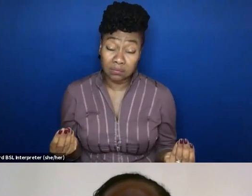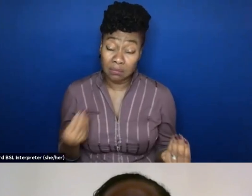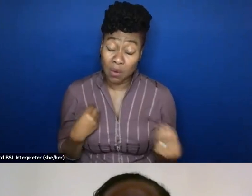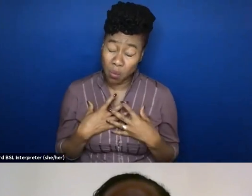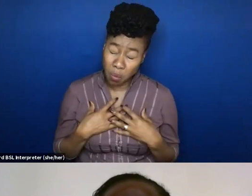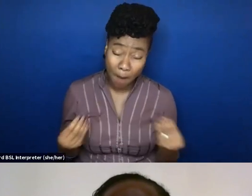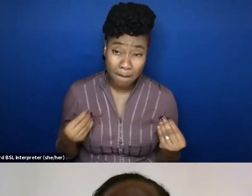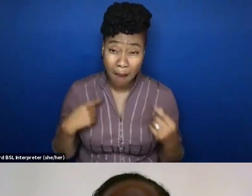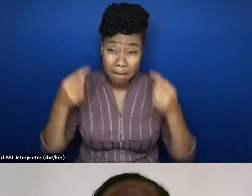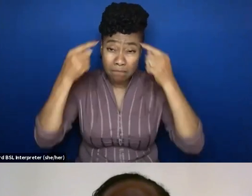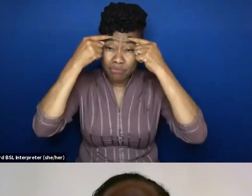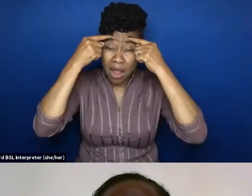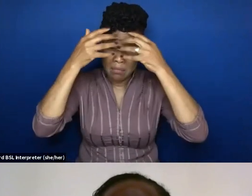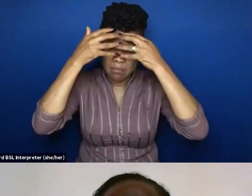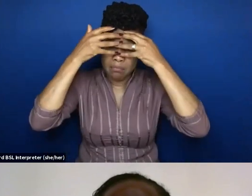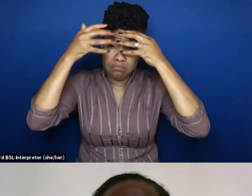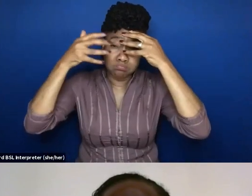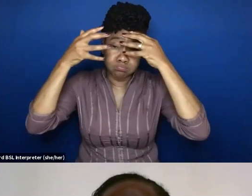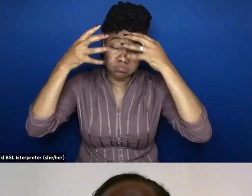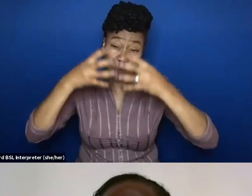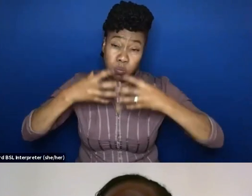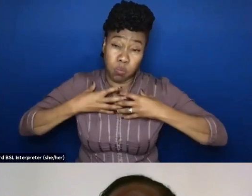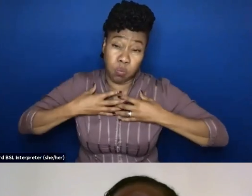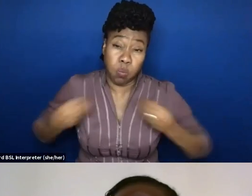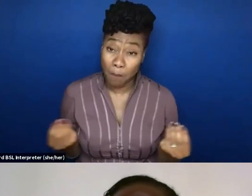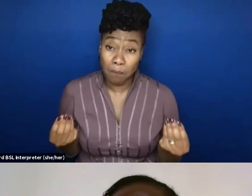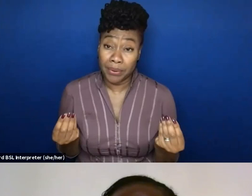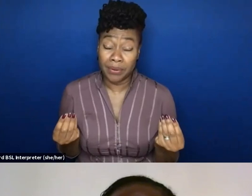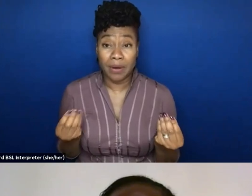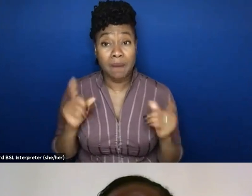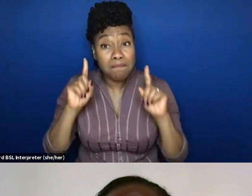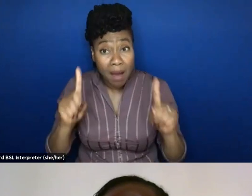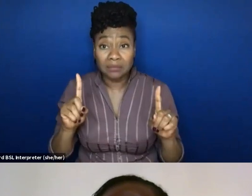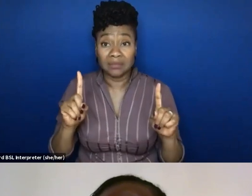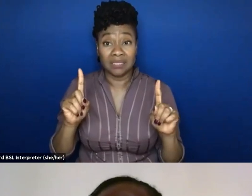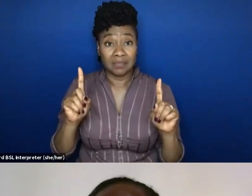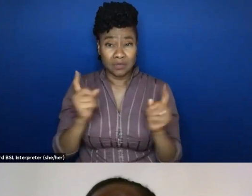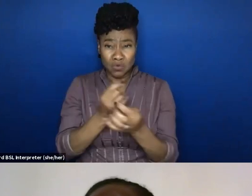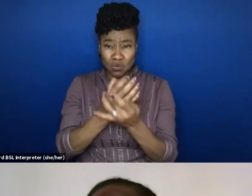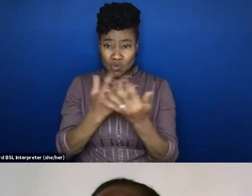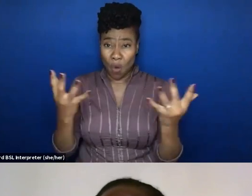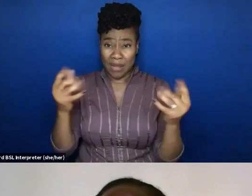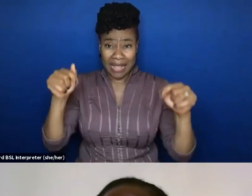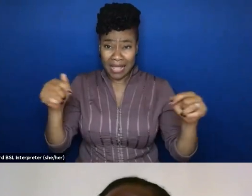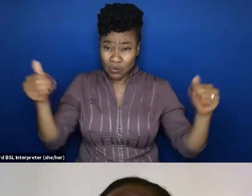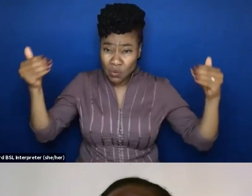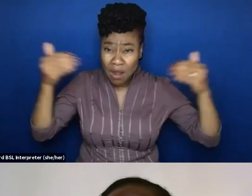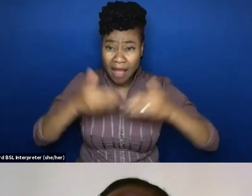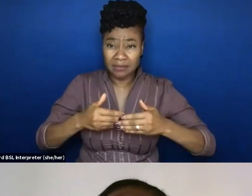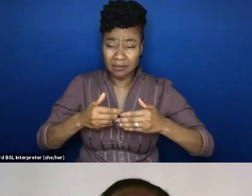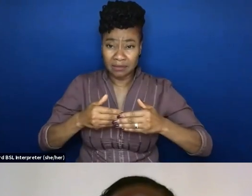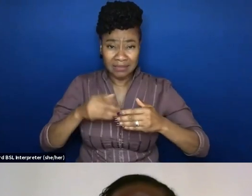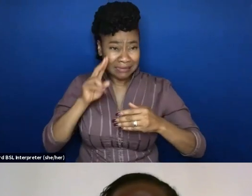mentally draining. But seeing so many people here tonight and seeing the engagement